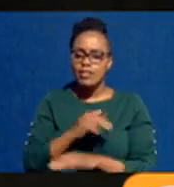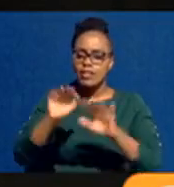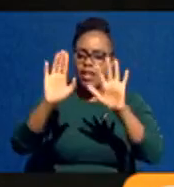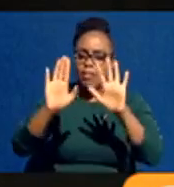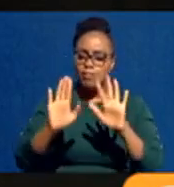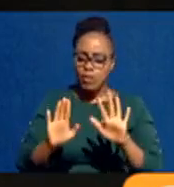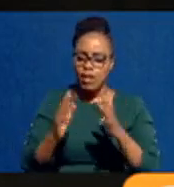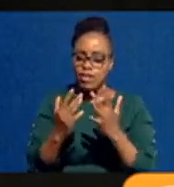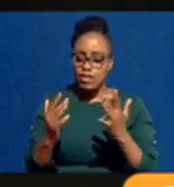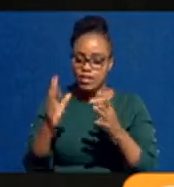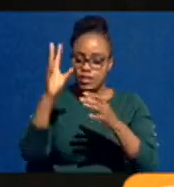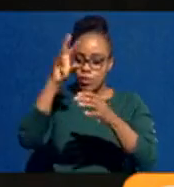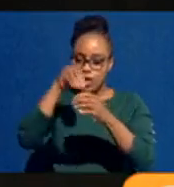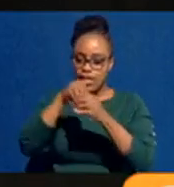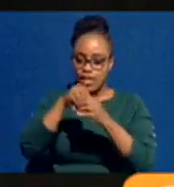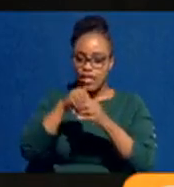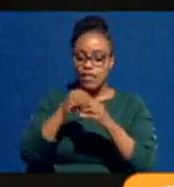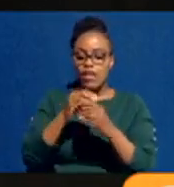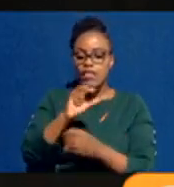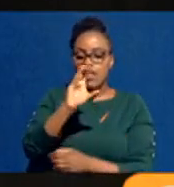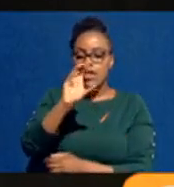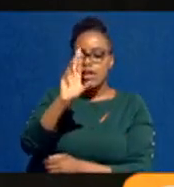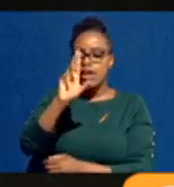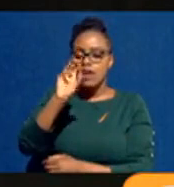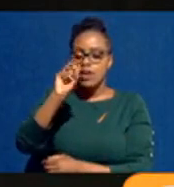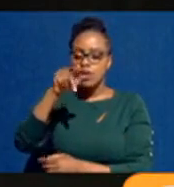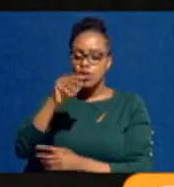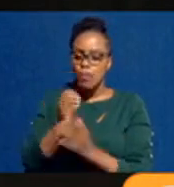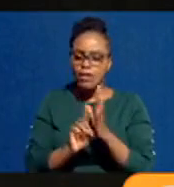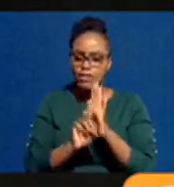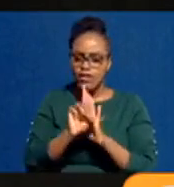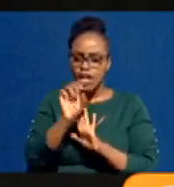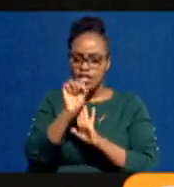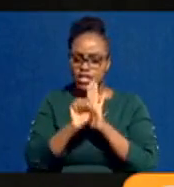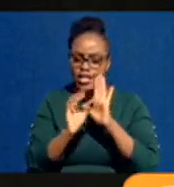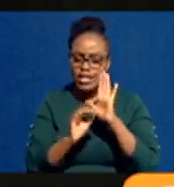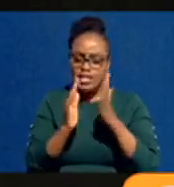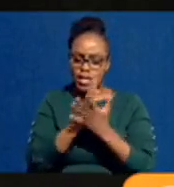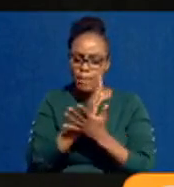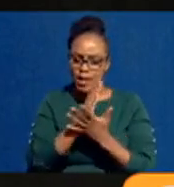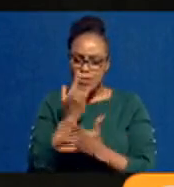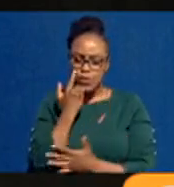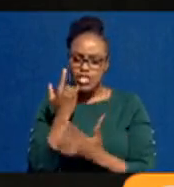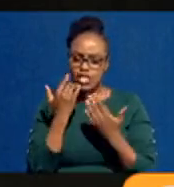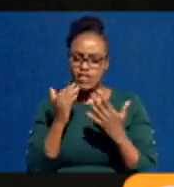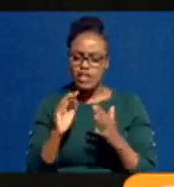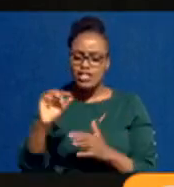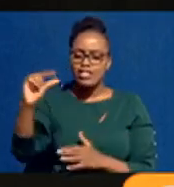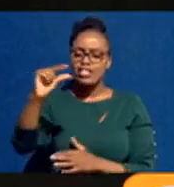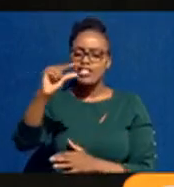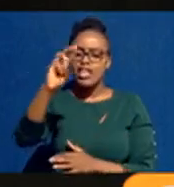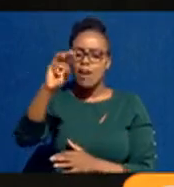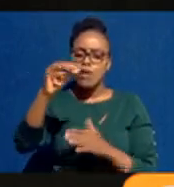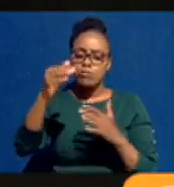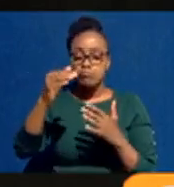relevance within the Crop Development State Department. We consider that GMO